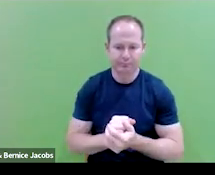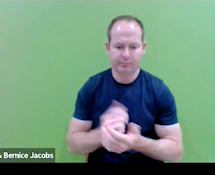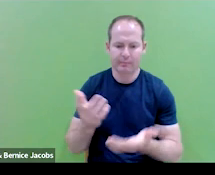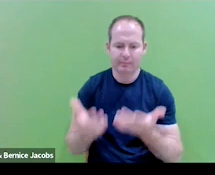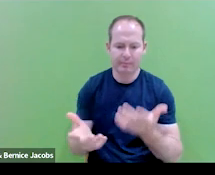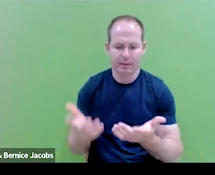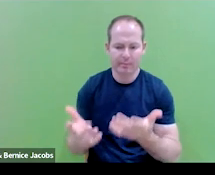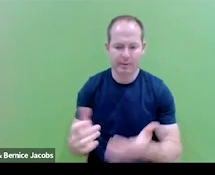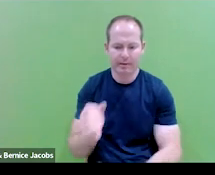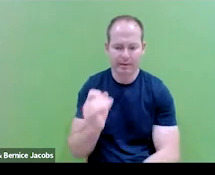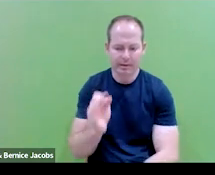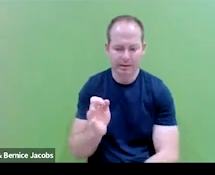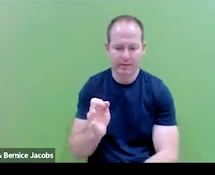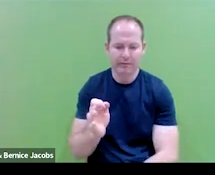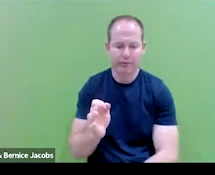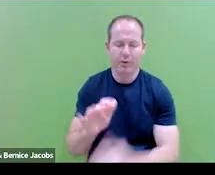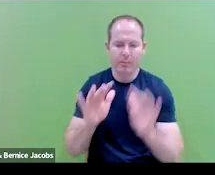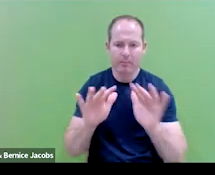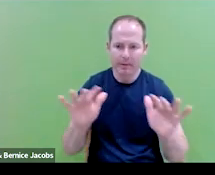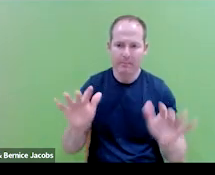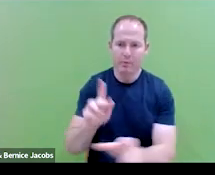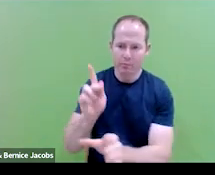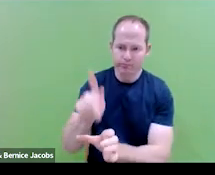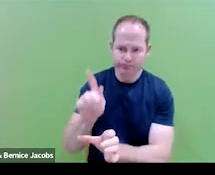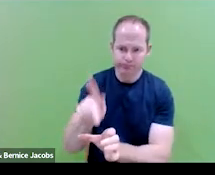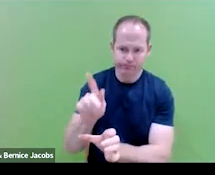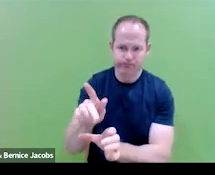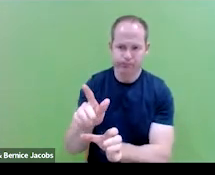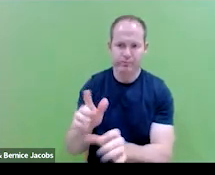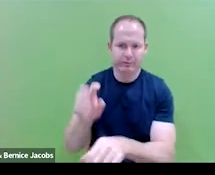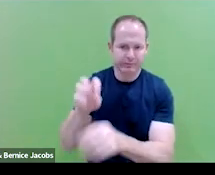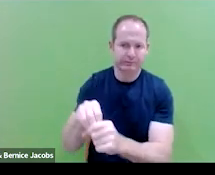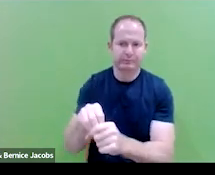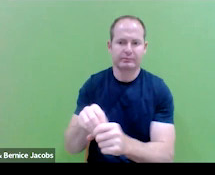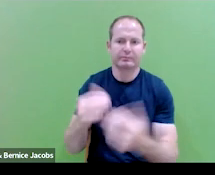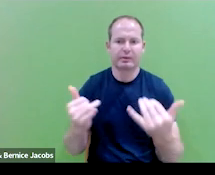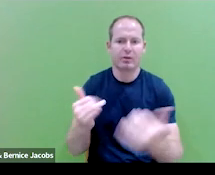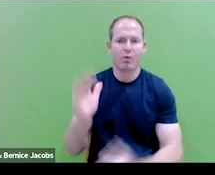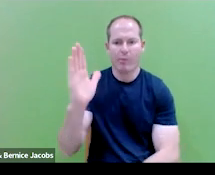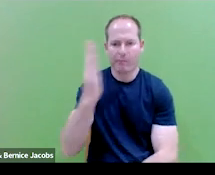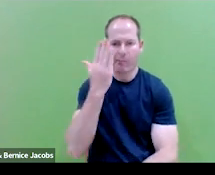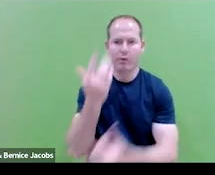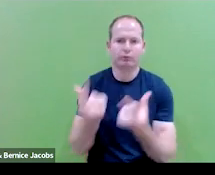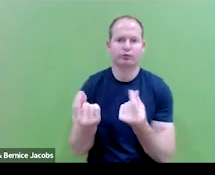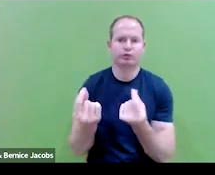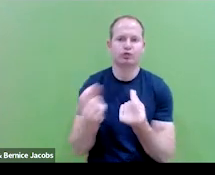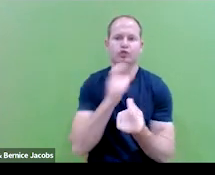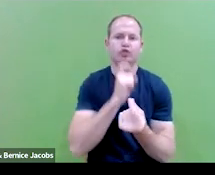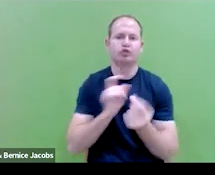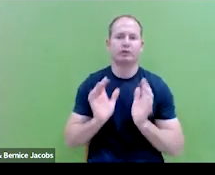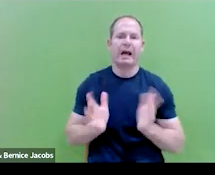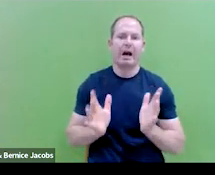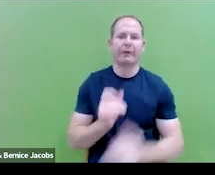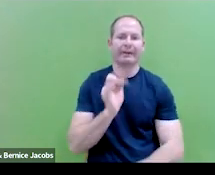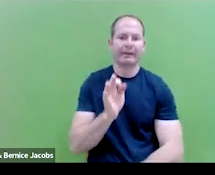design approach, how would you suggest, or what approach do you use